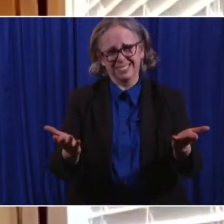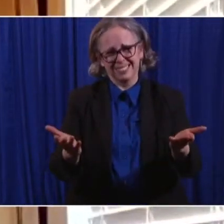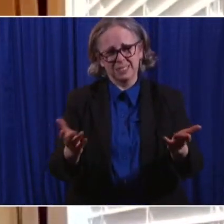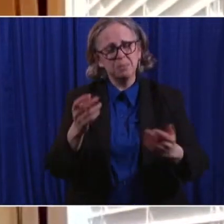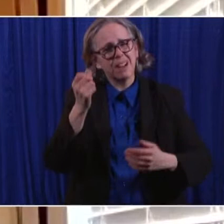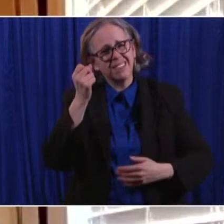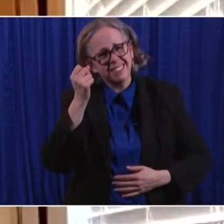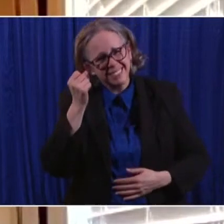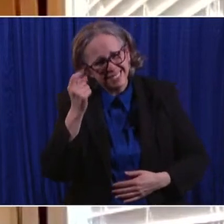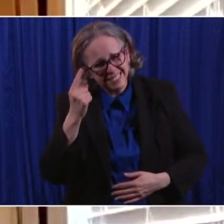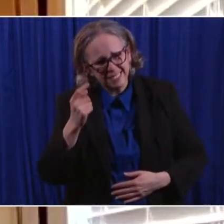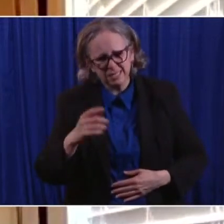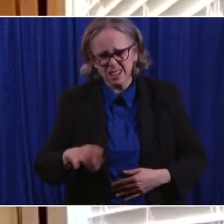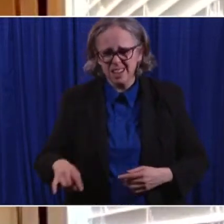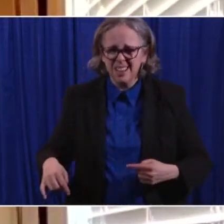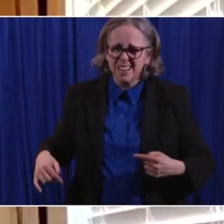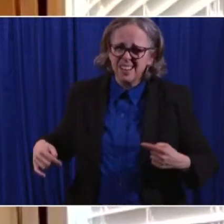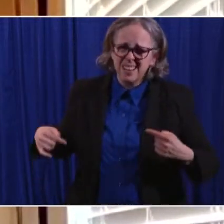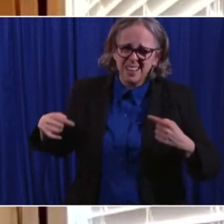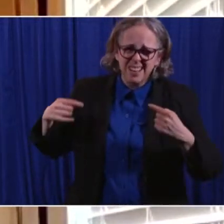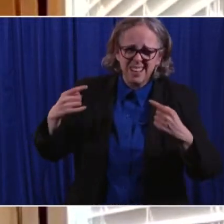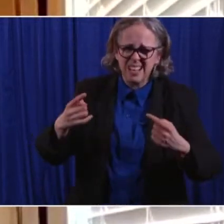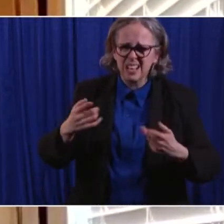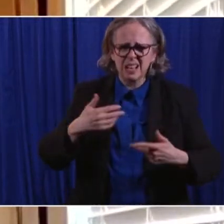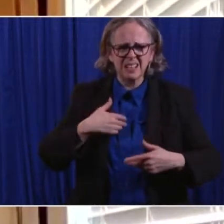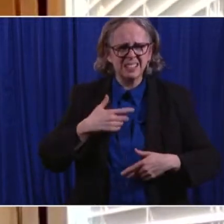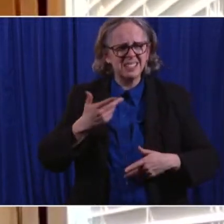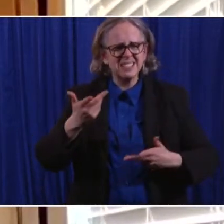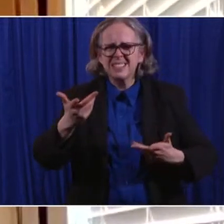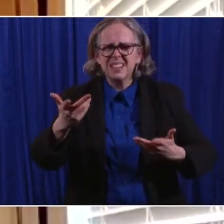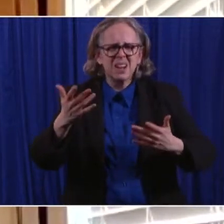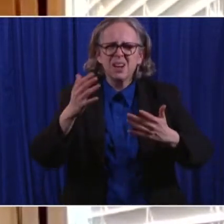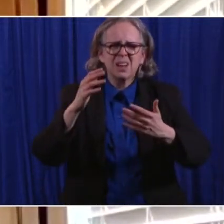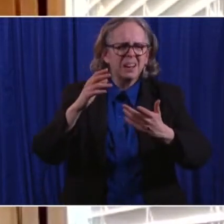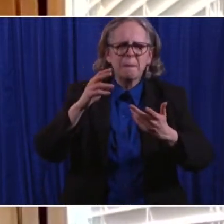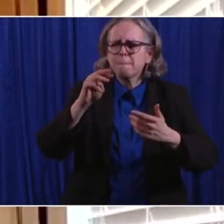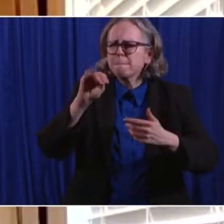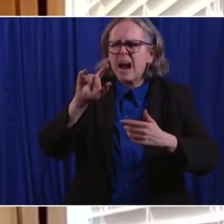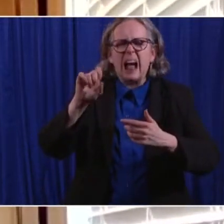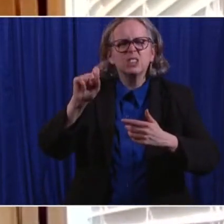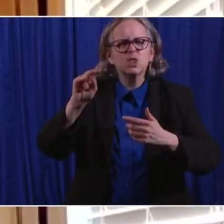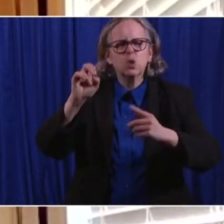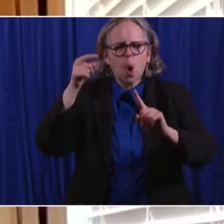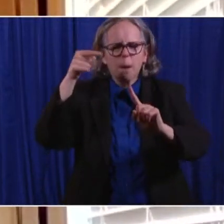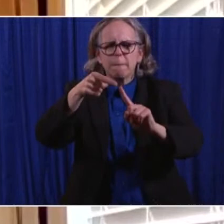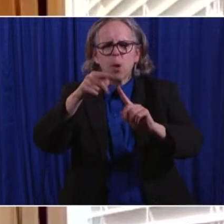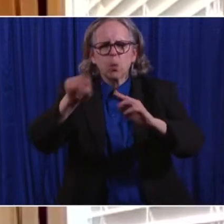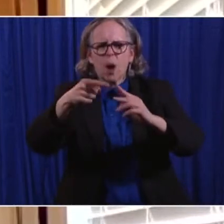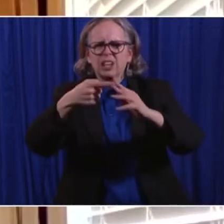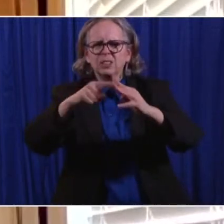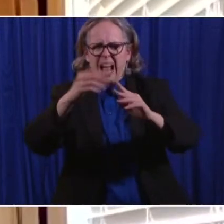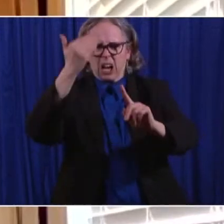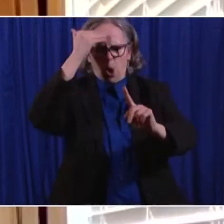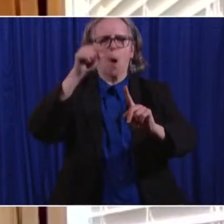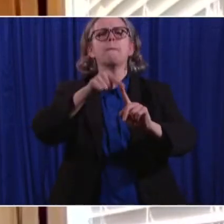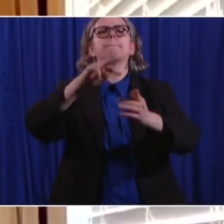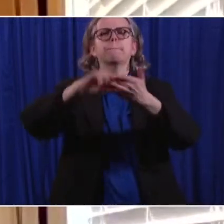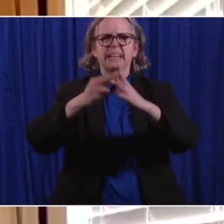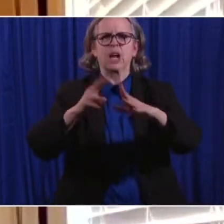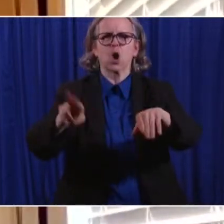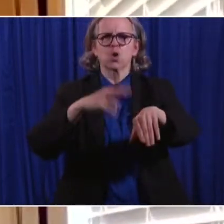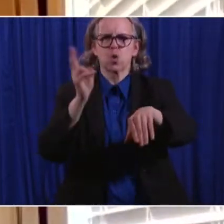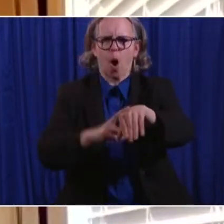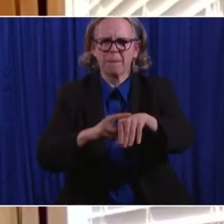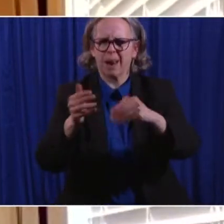over again for a mile marker, something that they really think could be understandable and a clear